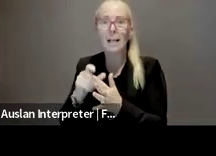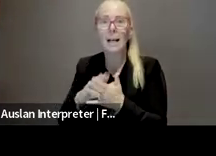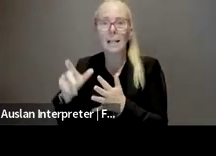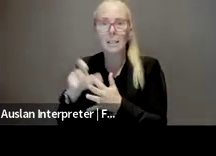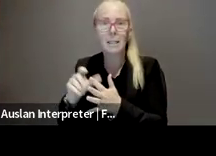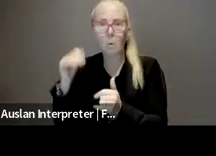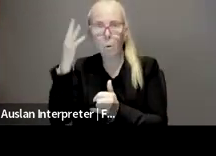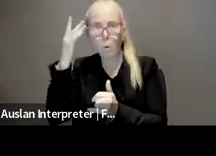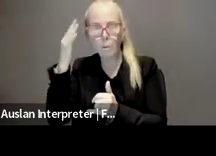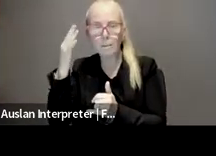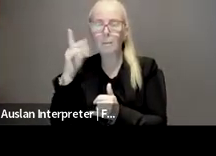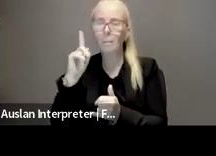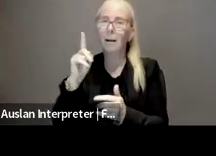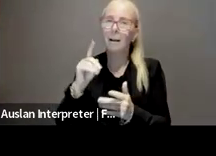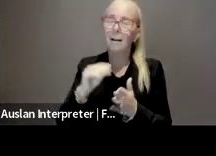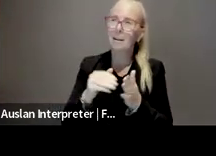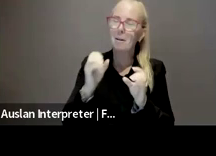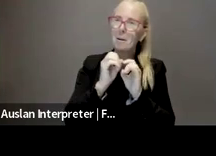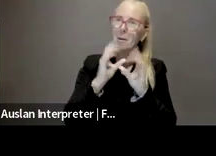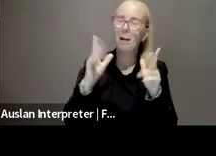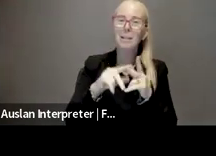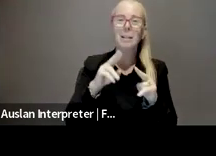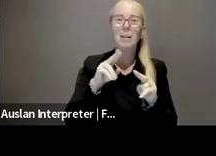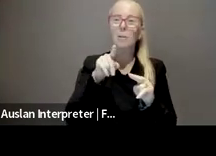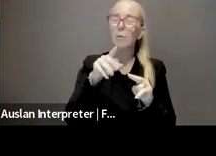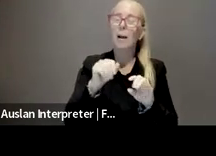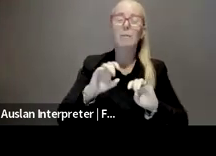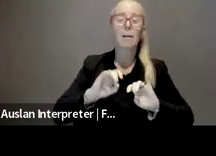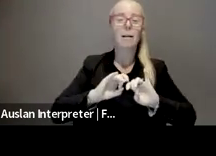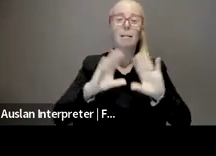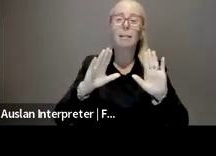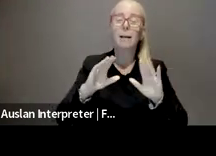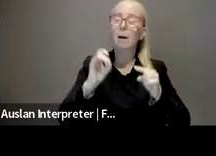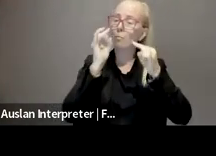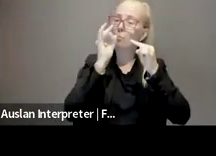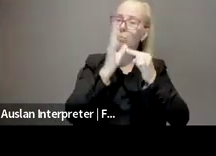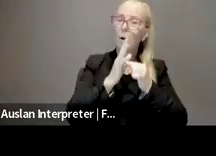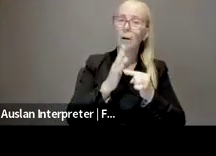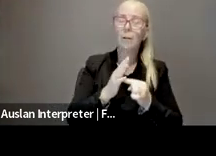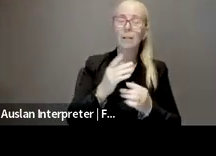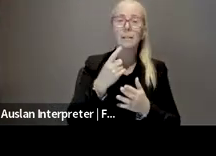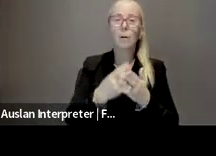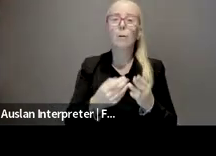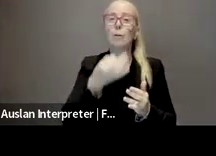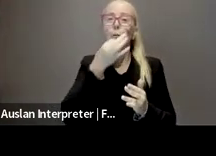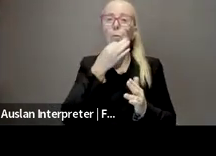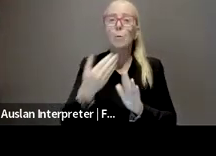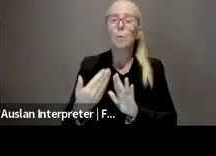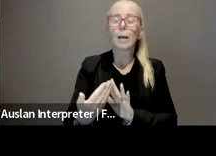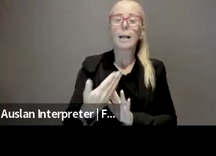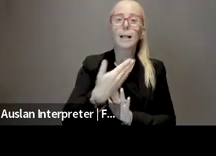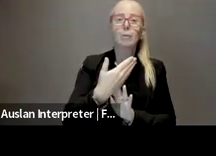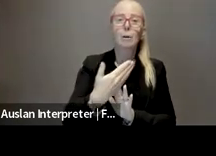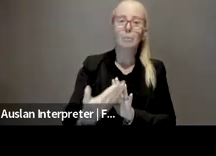only relevant interruptions at every time. Geshido achieves this for the entire team with a secure Chrome extension.